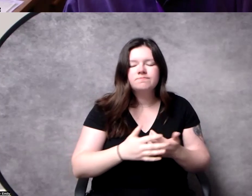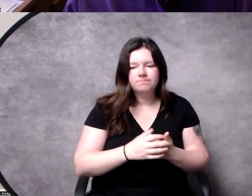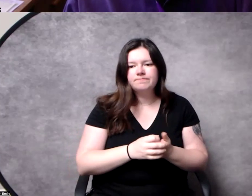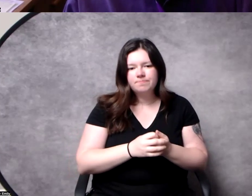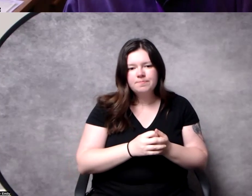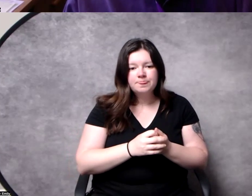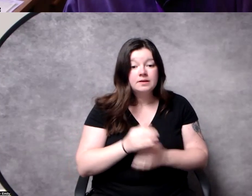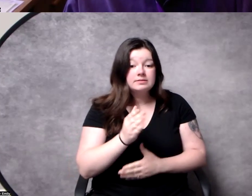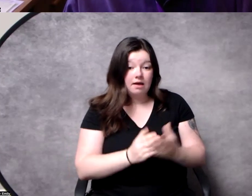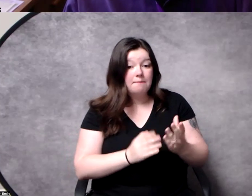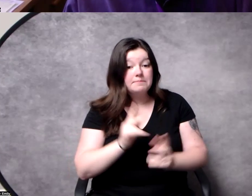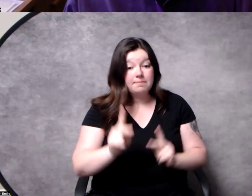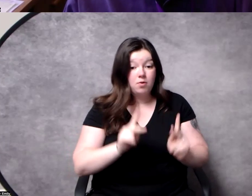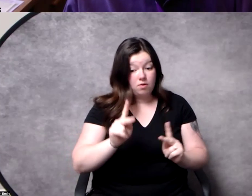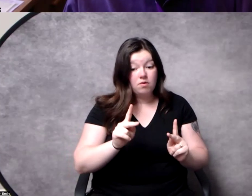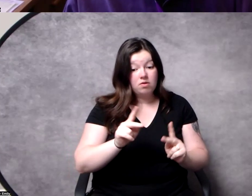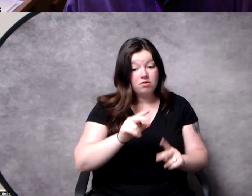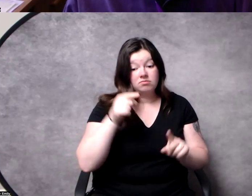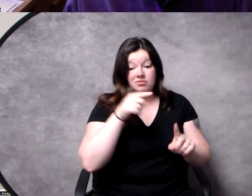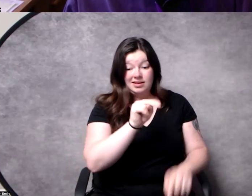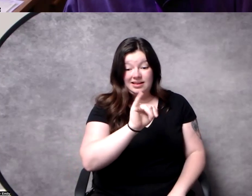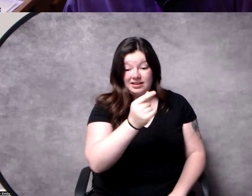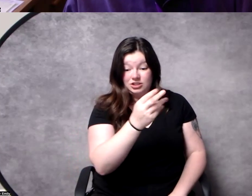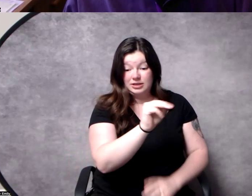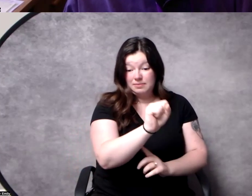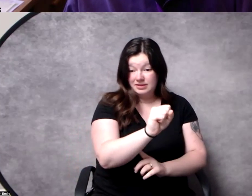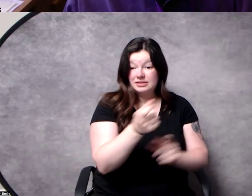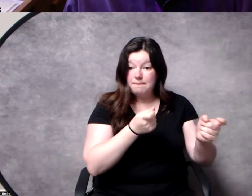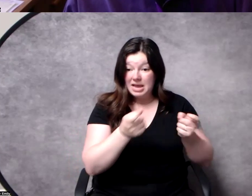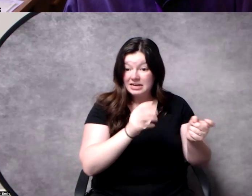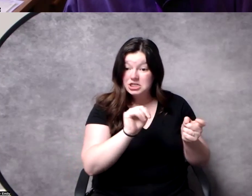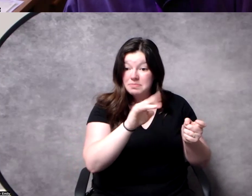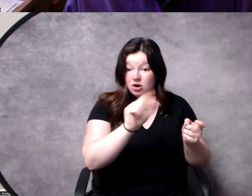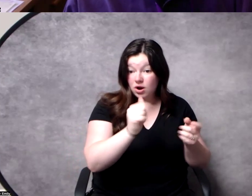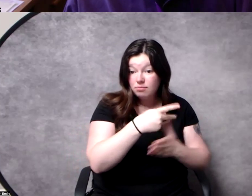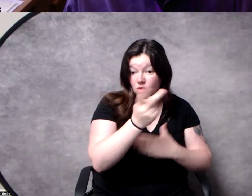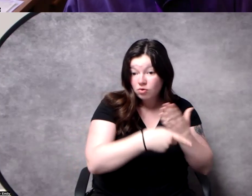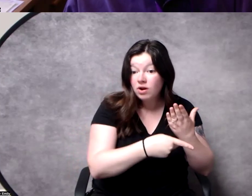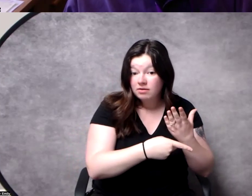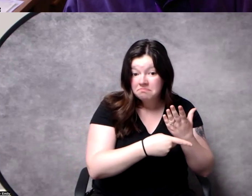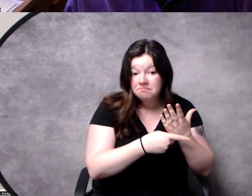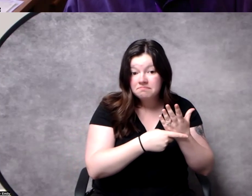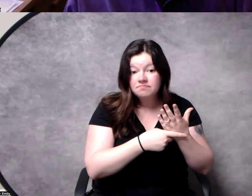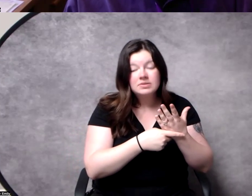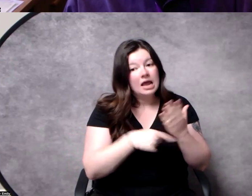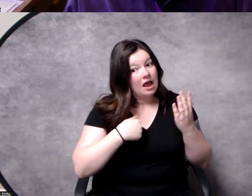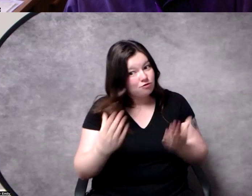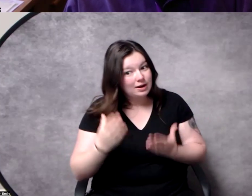are people at NIGMS that really that manage the MIRA program, and again, I would say that those are the people you